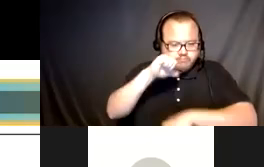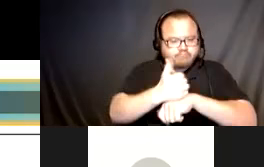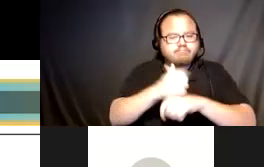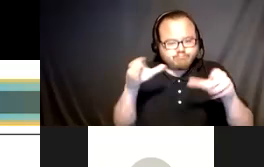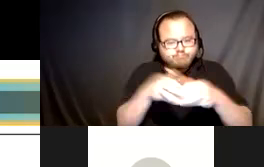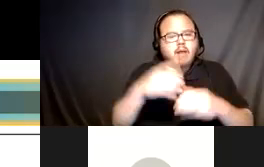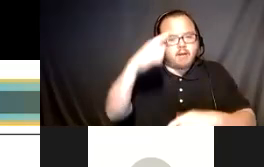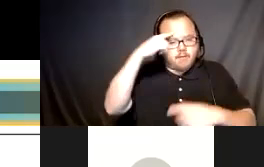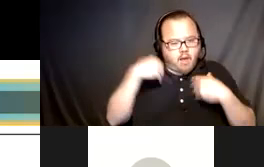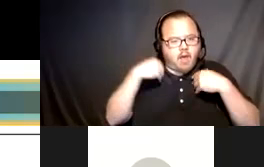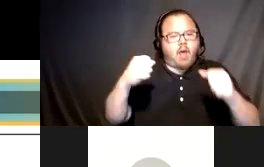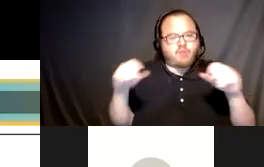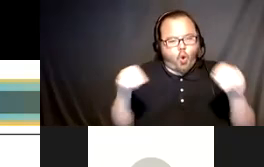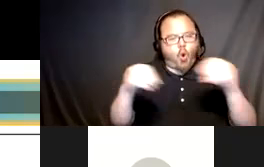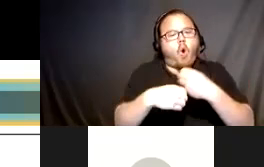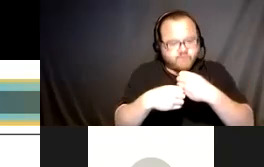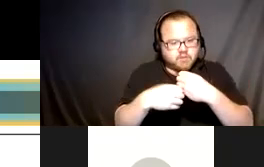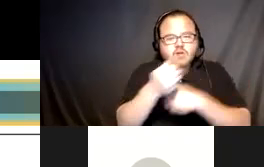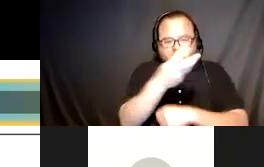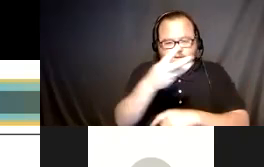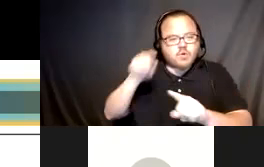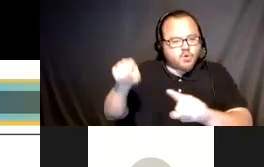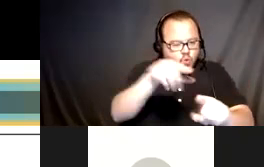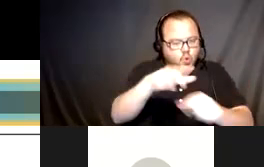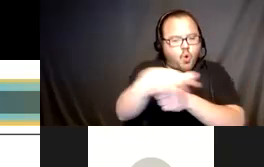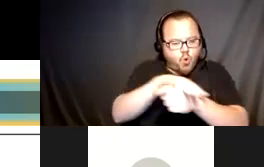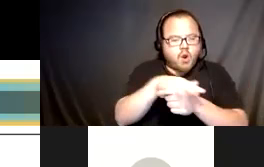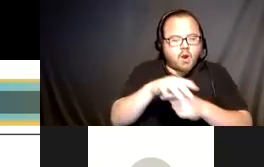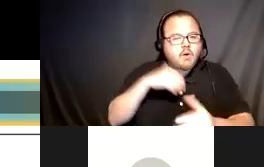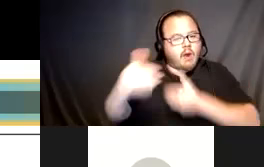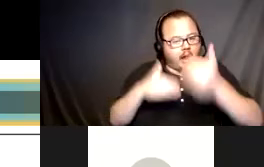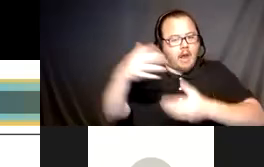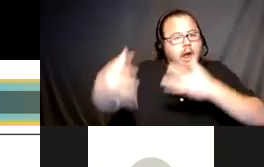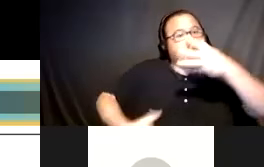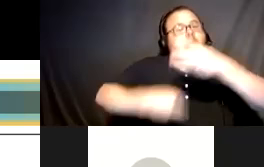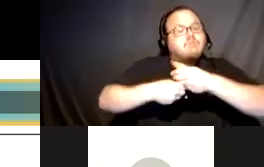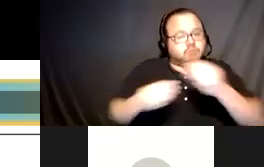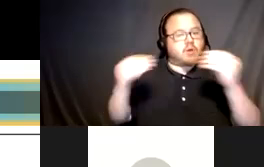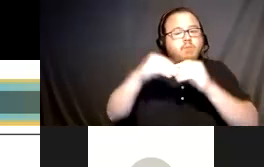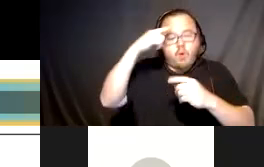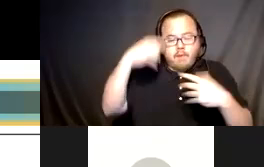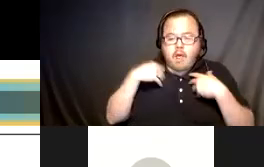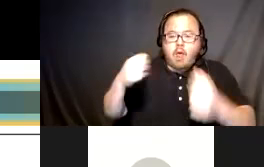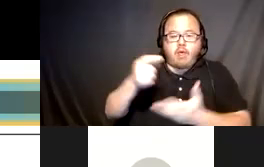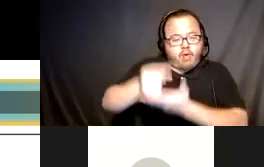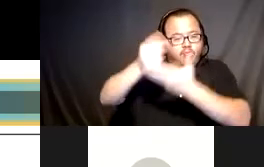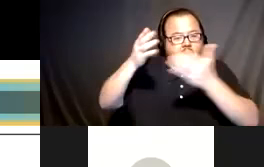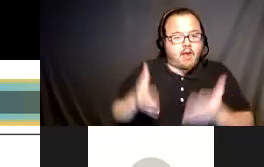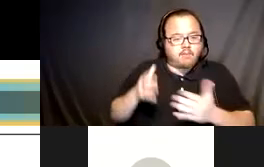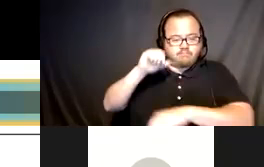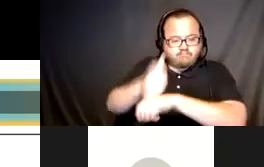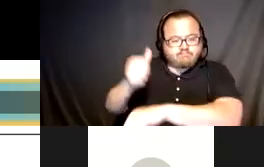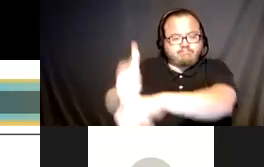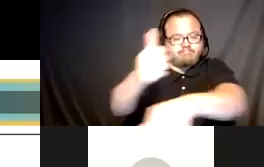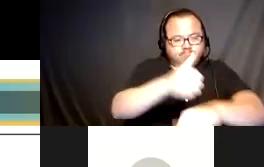health offices in several locations, but we're hiring additional mental health therapists to be able to be stationed directly on